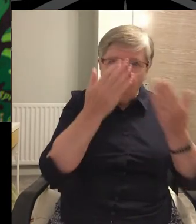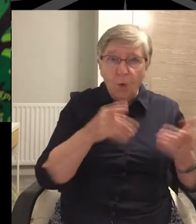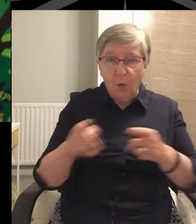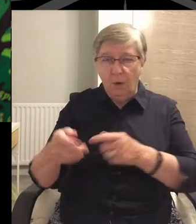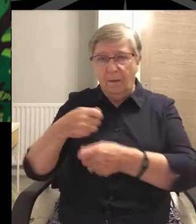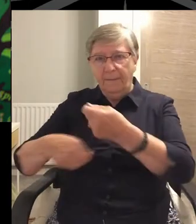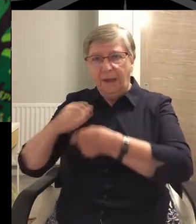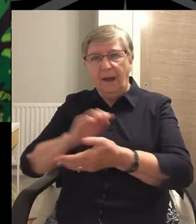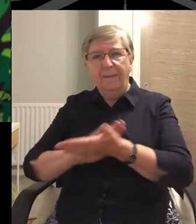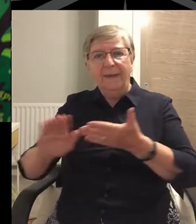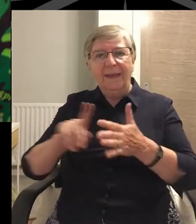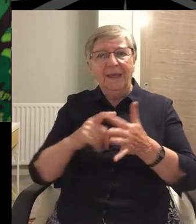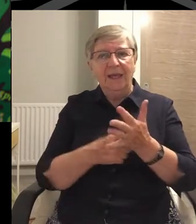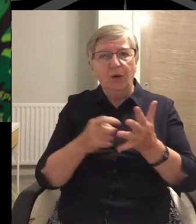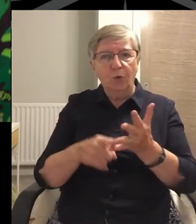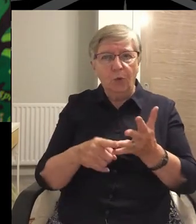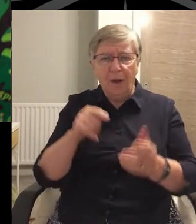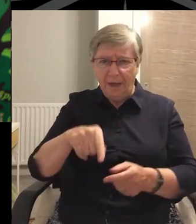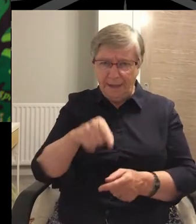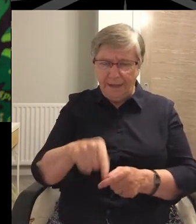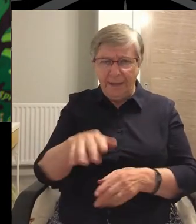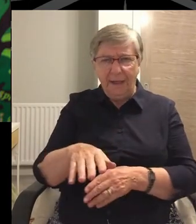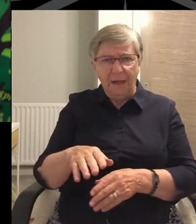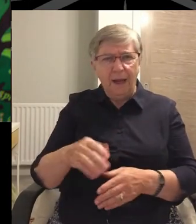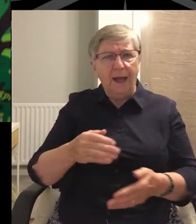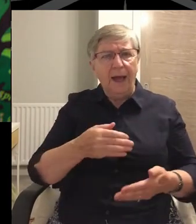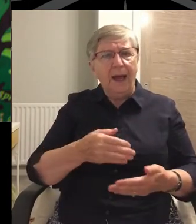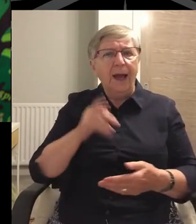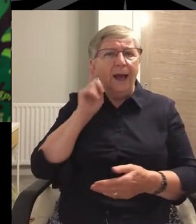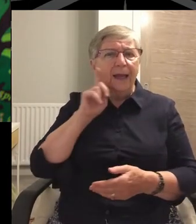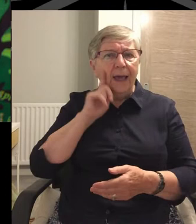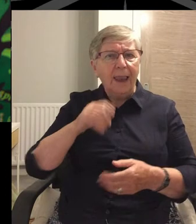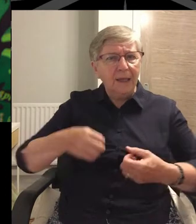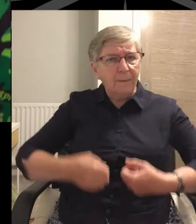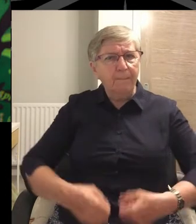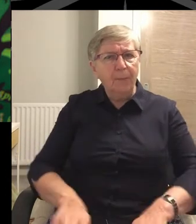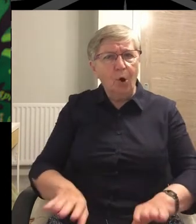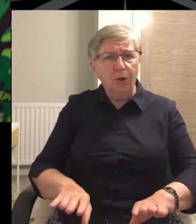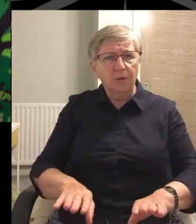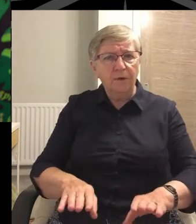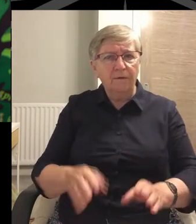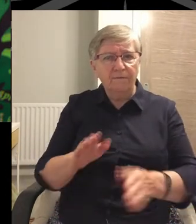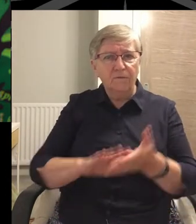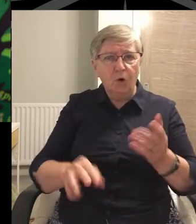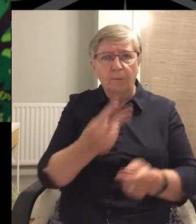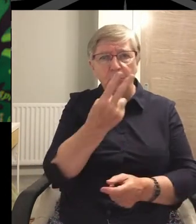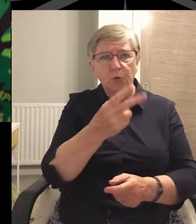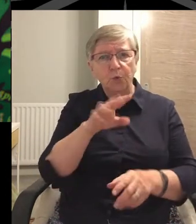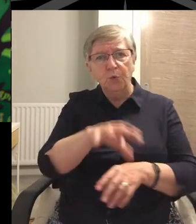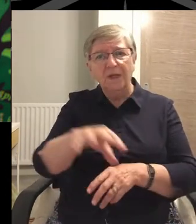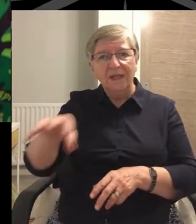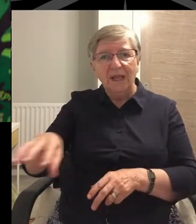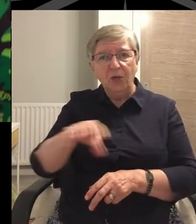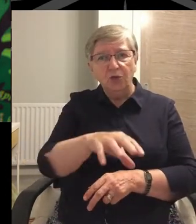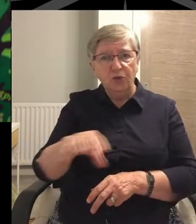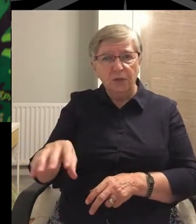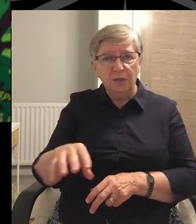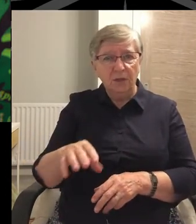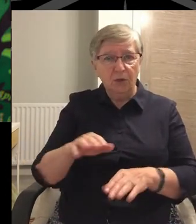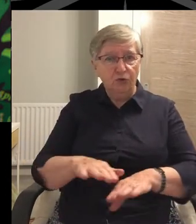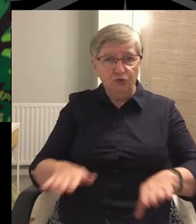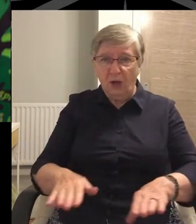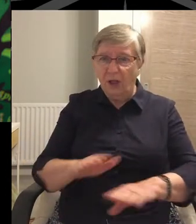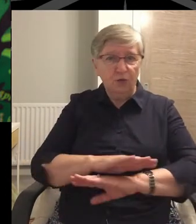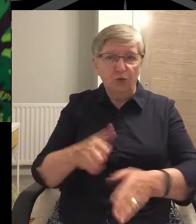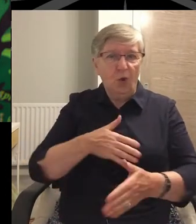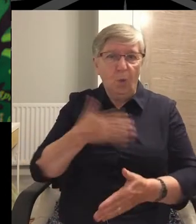on. And in this one, a girl is born to parents of mixed ethnic background. The child